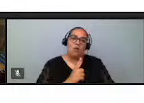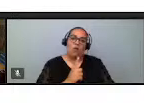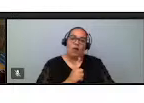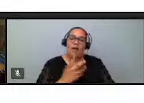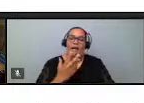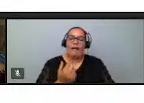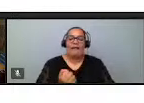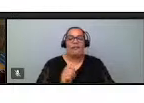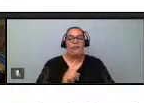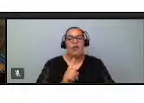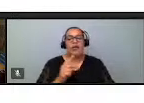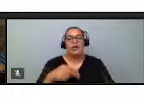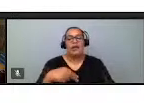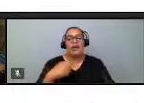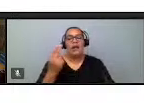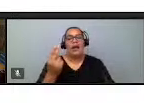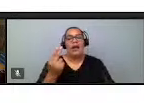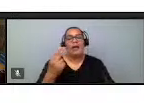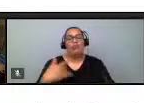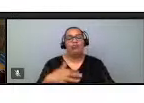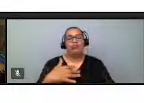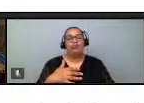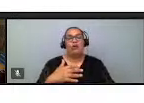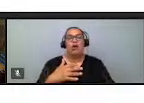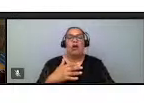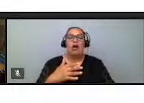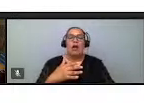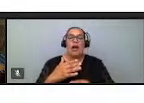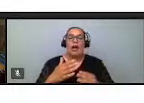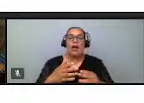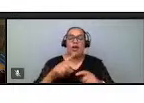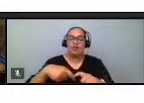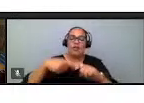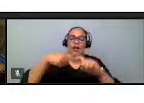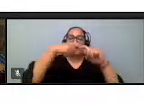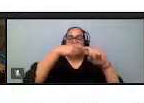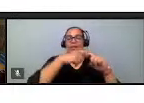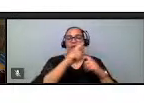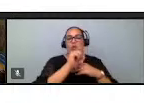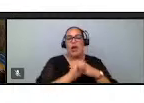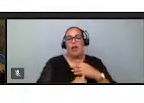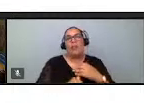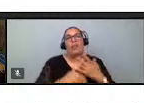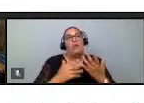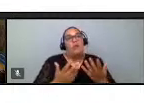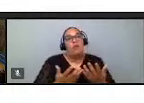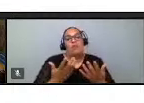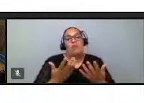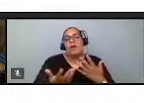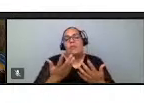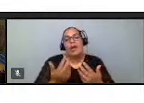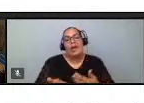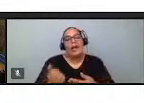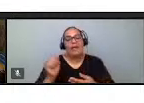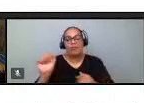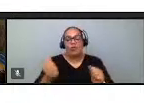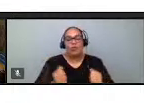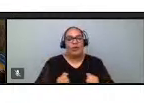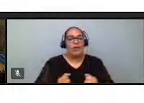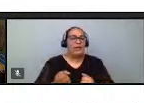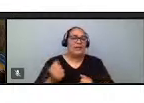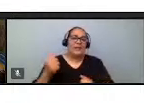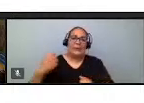have a higher Fleet of cranes in one month than what you normally have or to have to deploy very